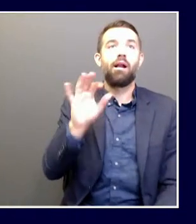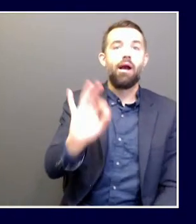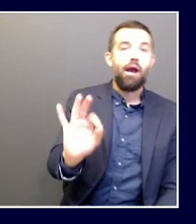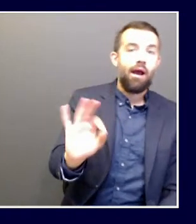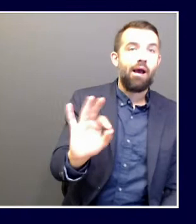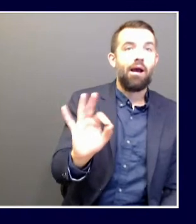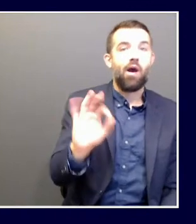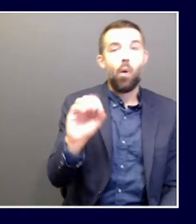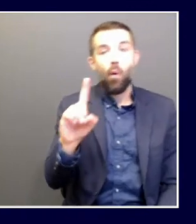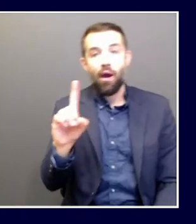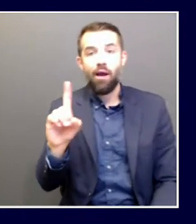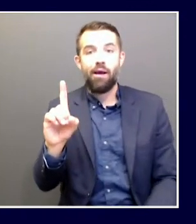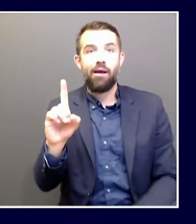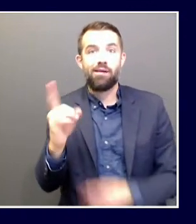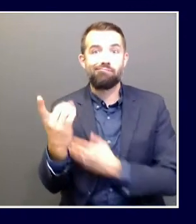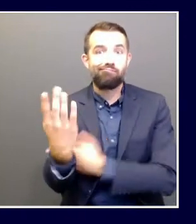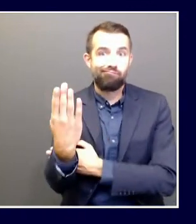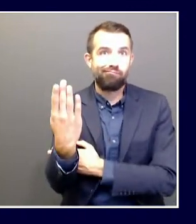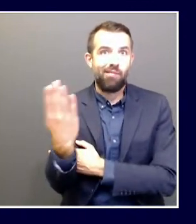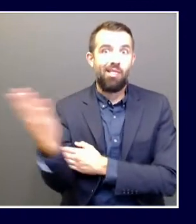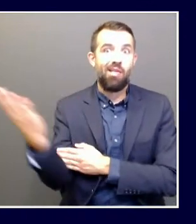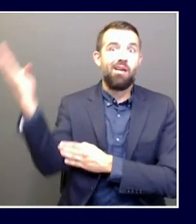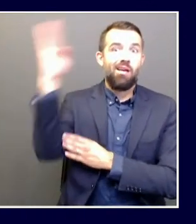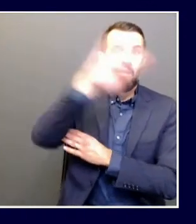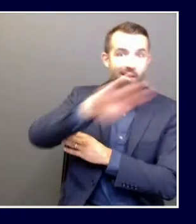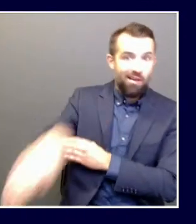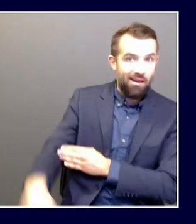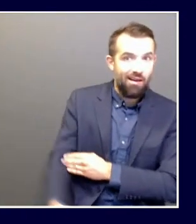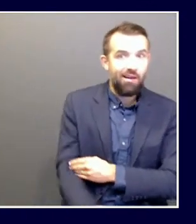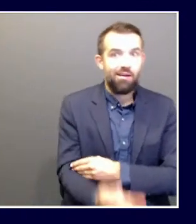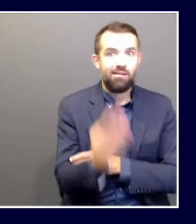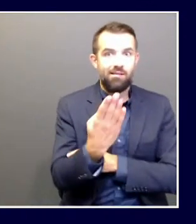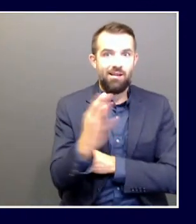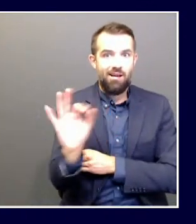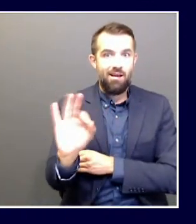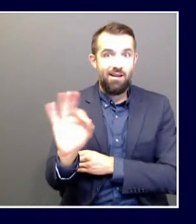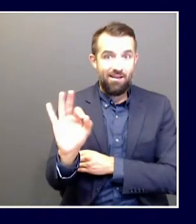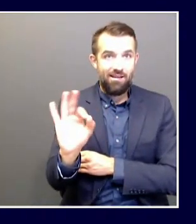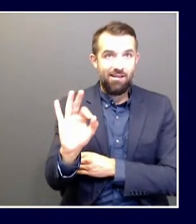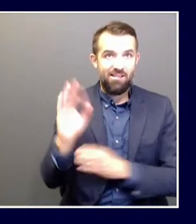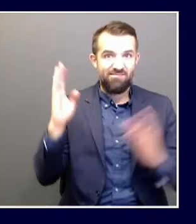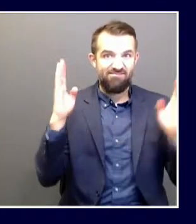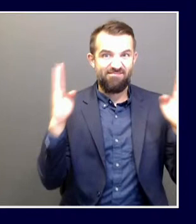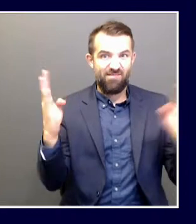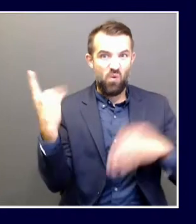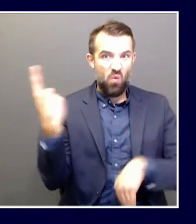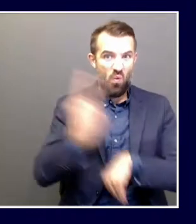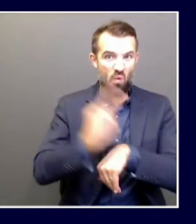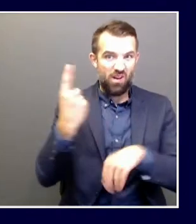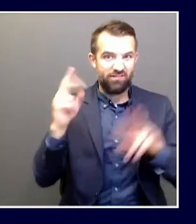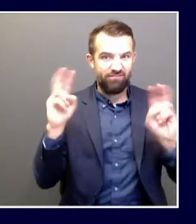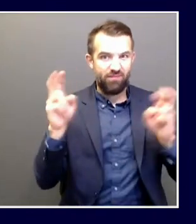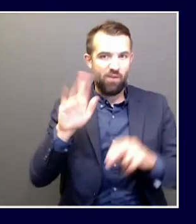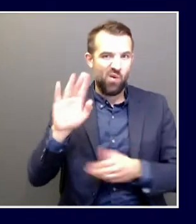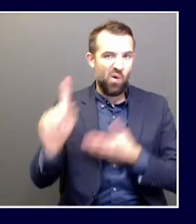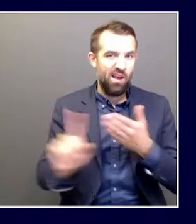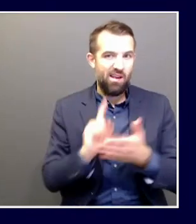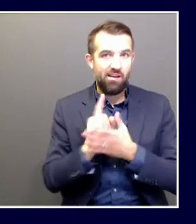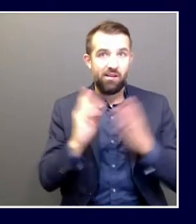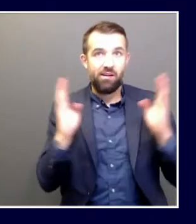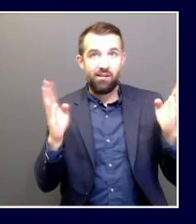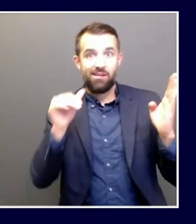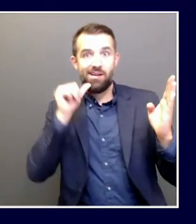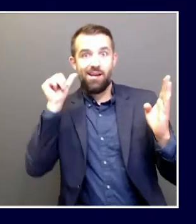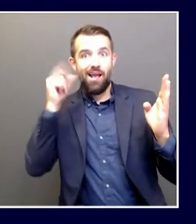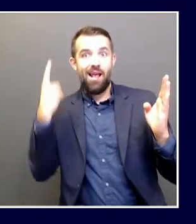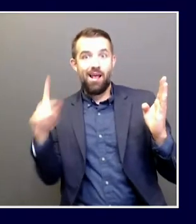probably spotted within, I'd be shocked if it was more than 15 seconds. Okay. Yep. The other question I have is, you've talked